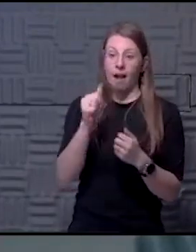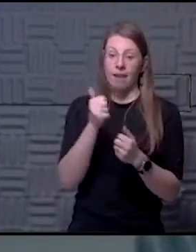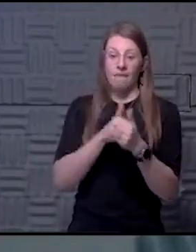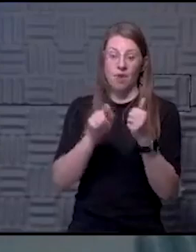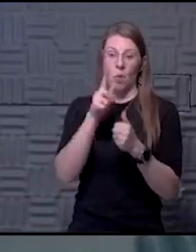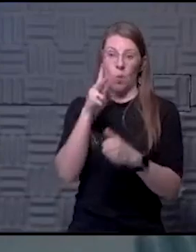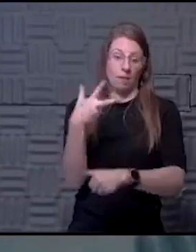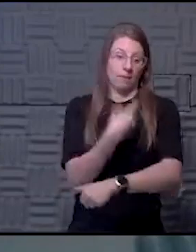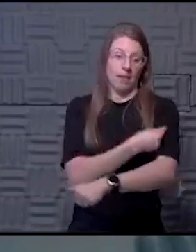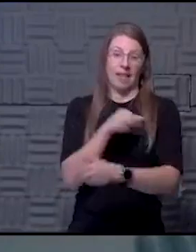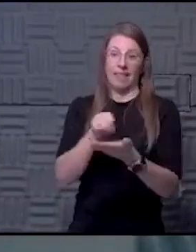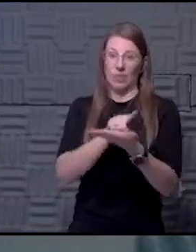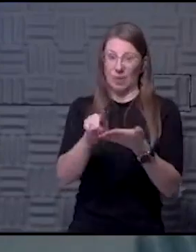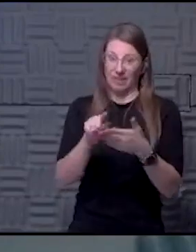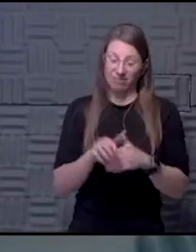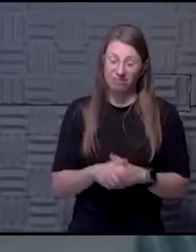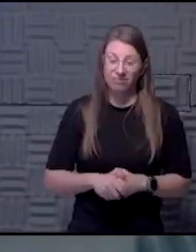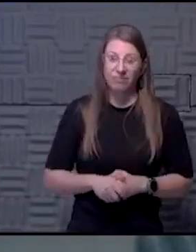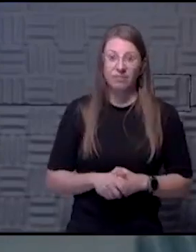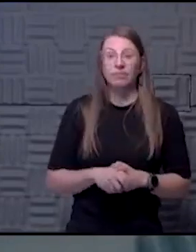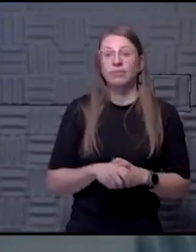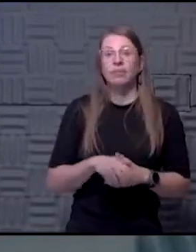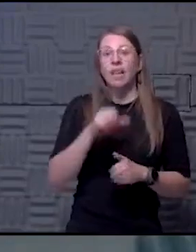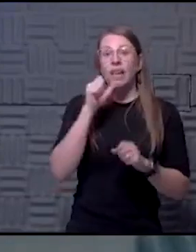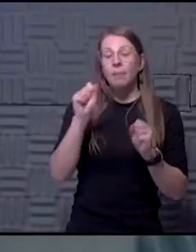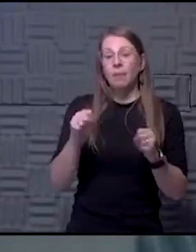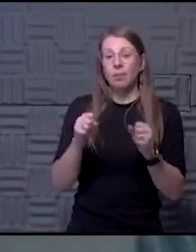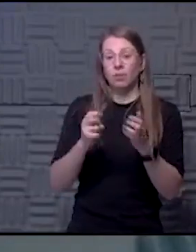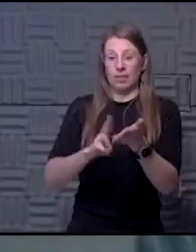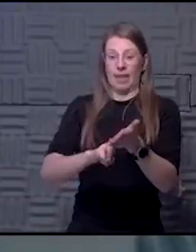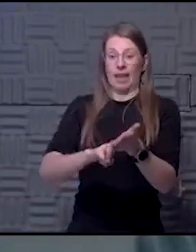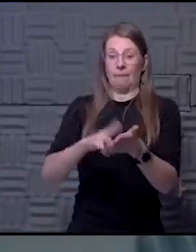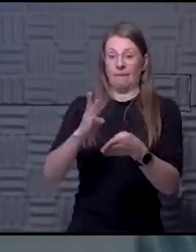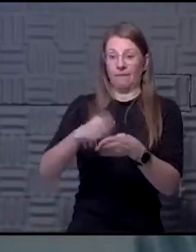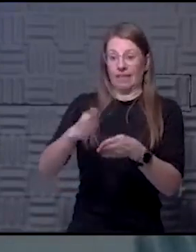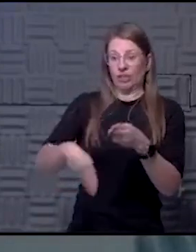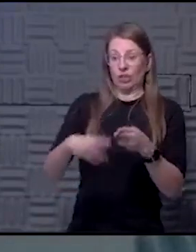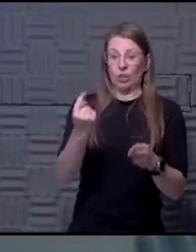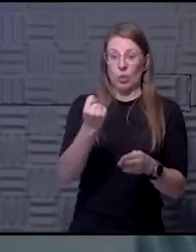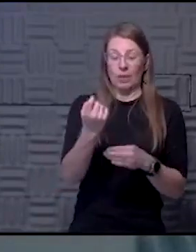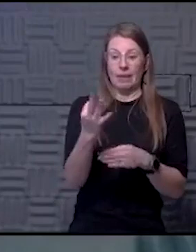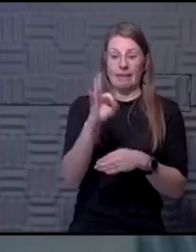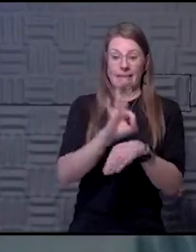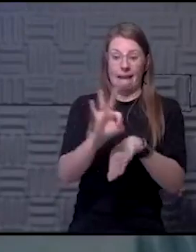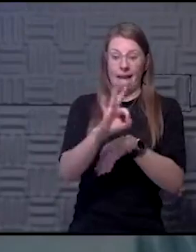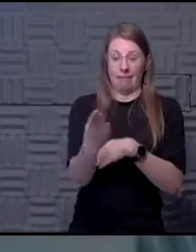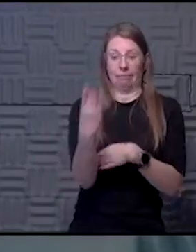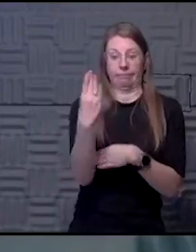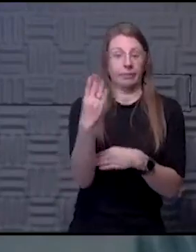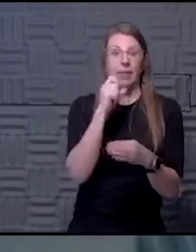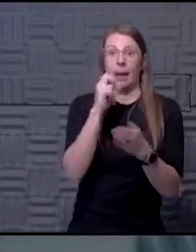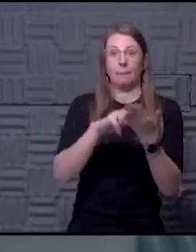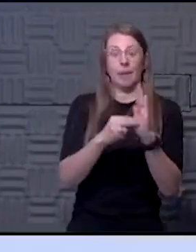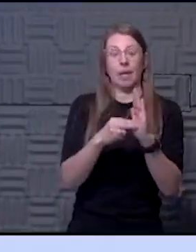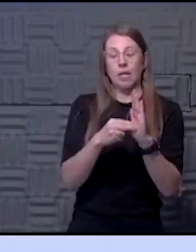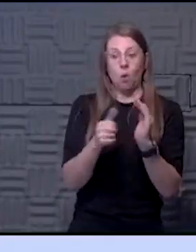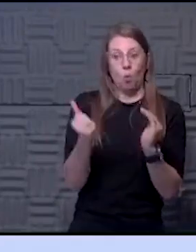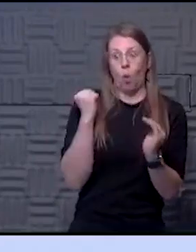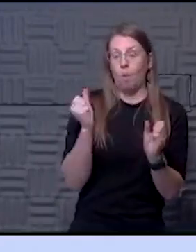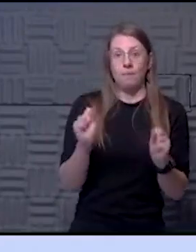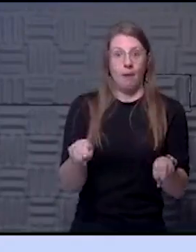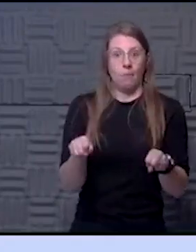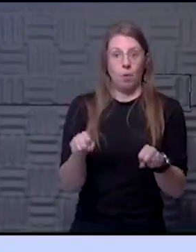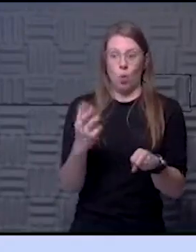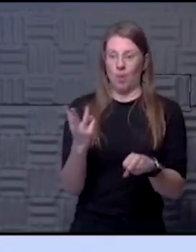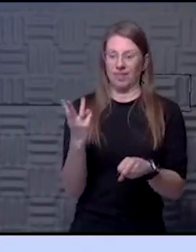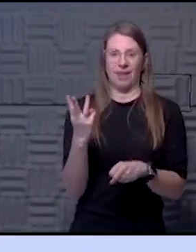get vaccinated this week. So not being able to get your sign up done, let's say Tuesday at 9 a.m., doesn't mean that we won't be able to,